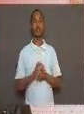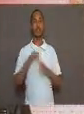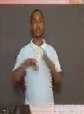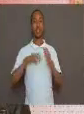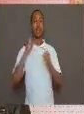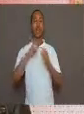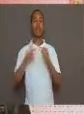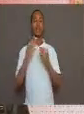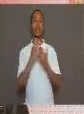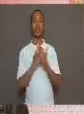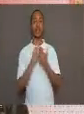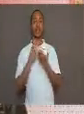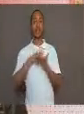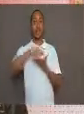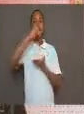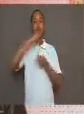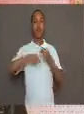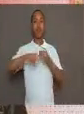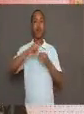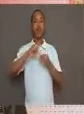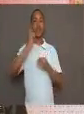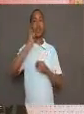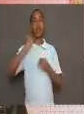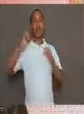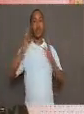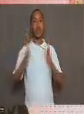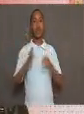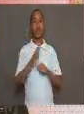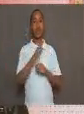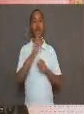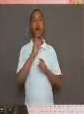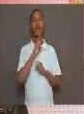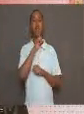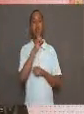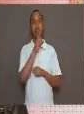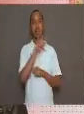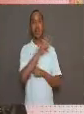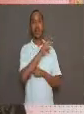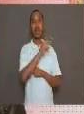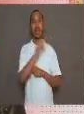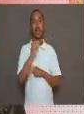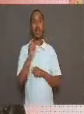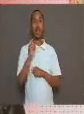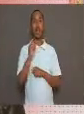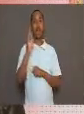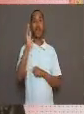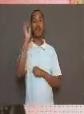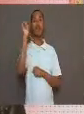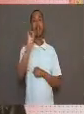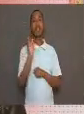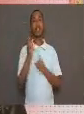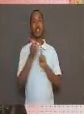last lesson, we learned about theoretical, actual, and percentage